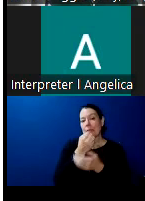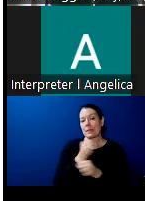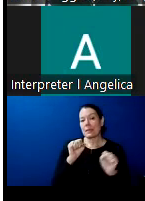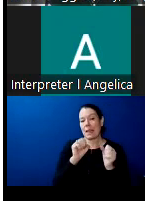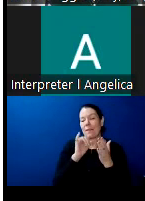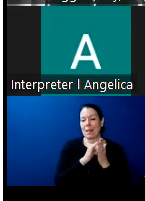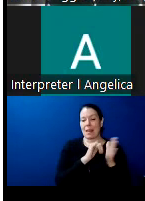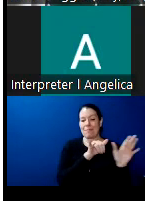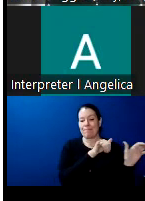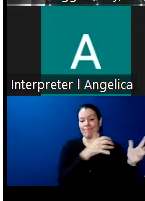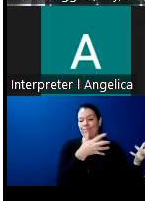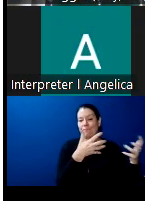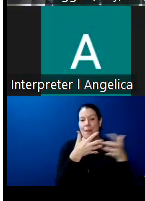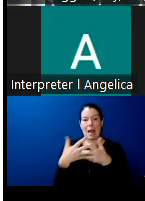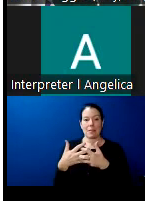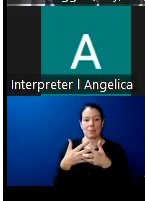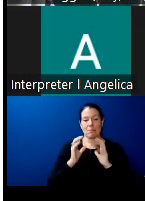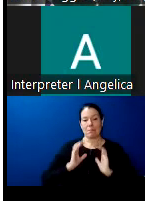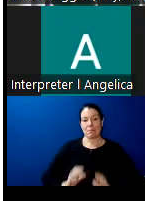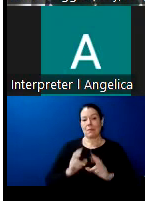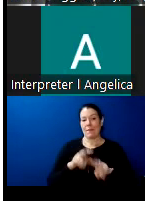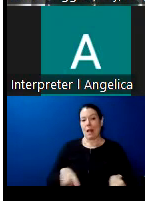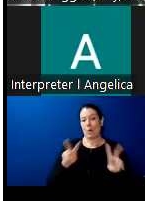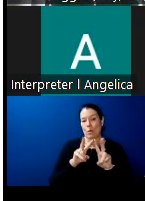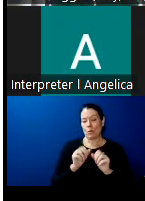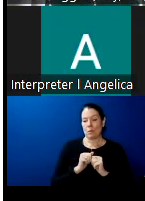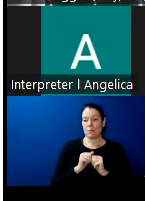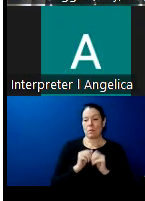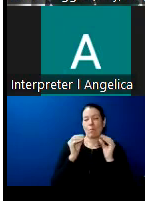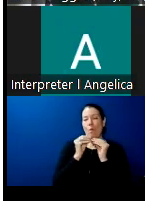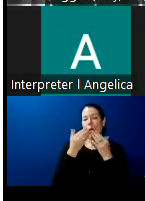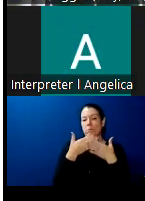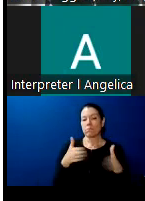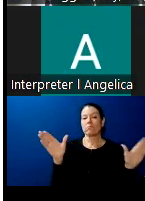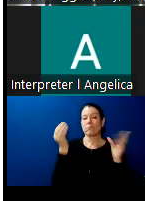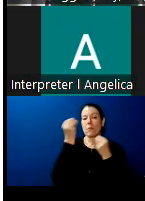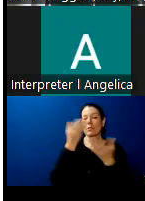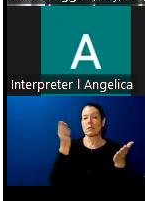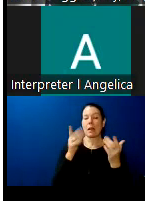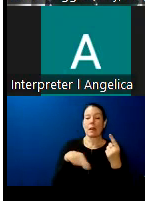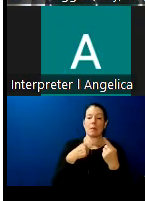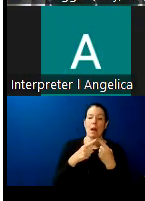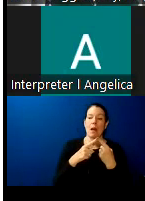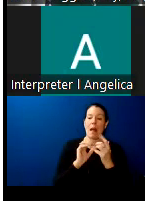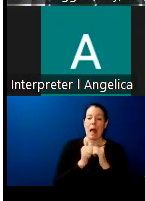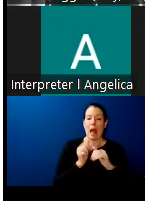client's values. It gives us a broader understanding of where this client is and how we can use their particular strengths